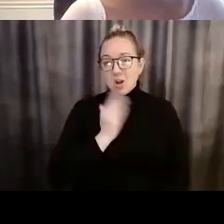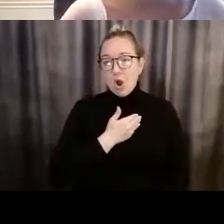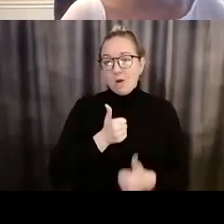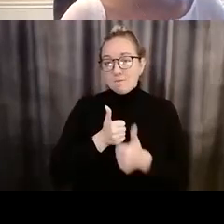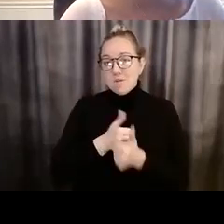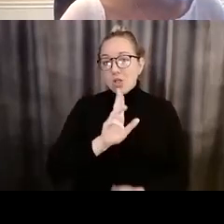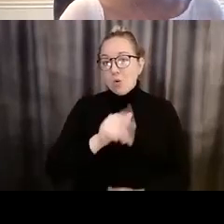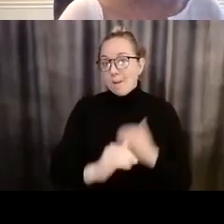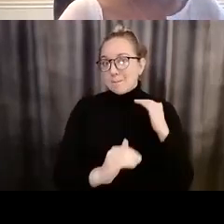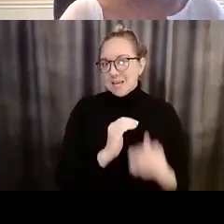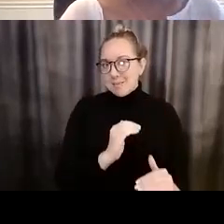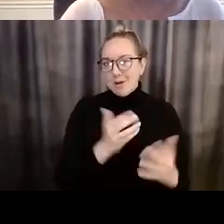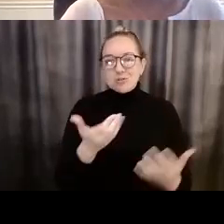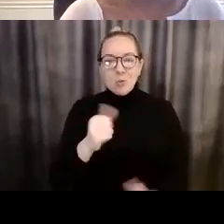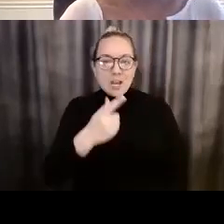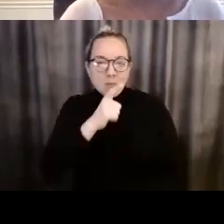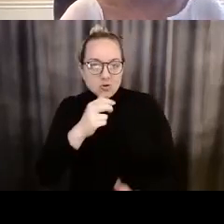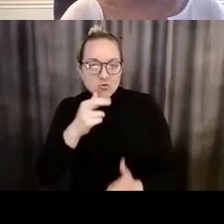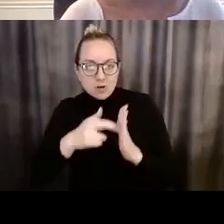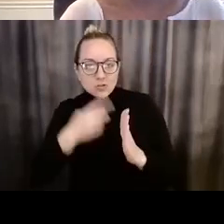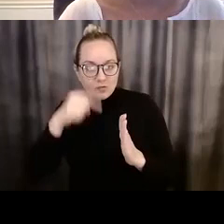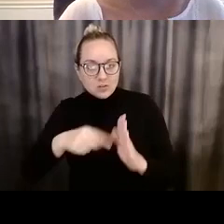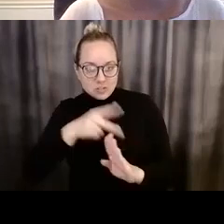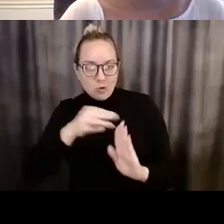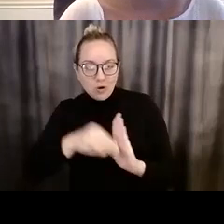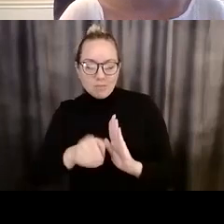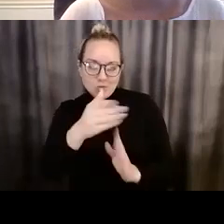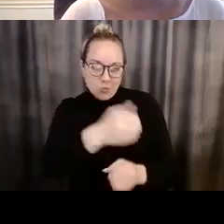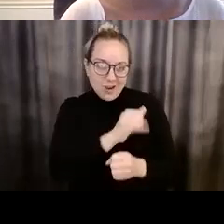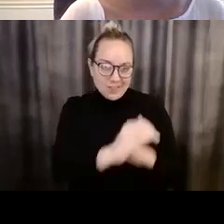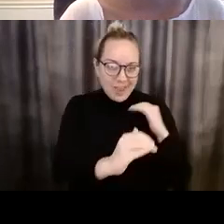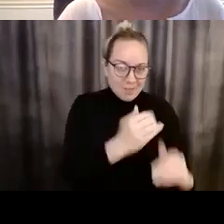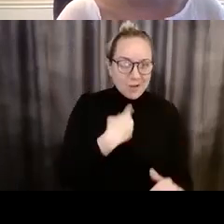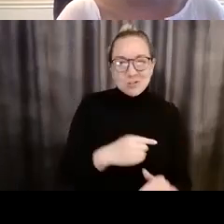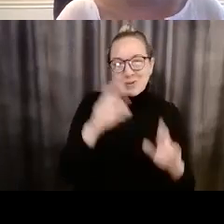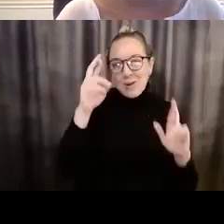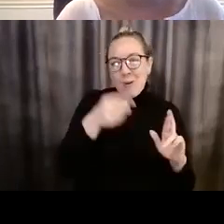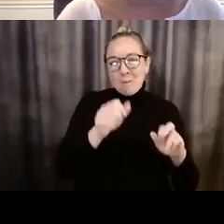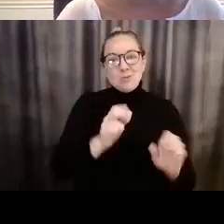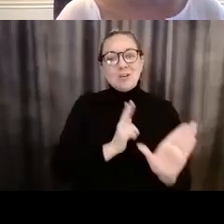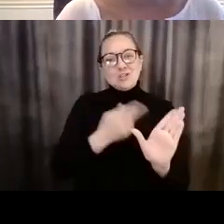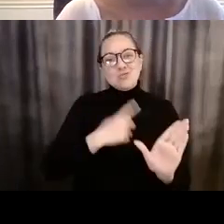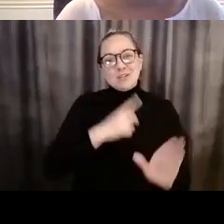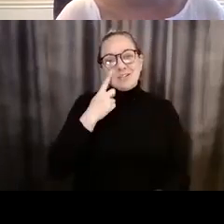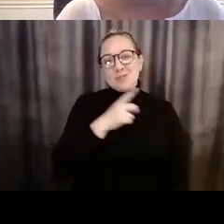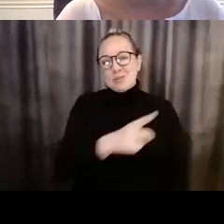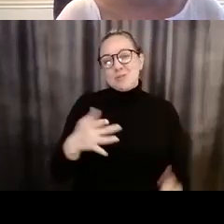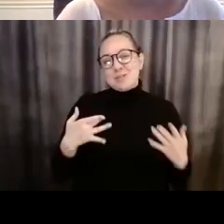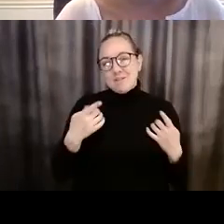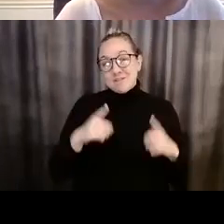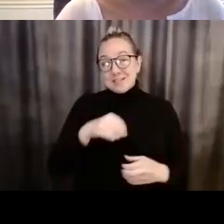all the people who registered for this program will receive. So we hope you can join us for these events in